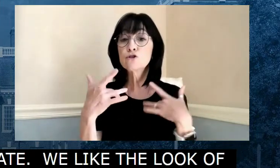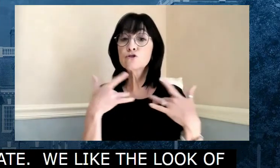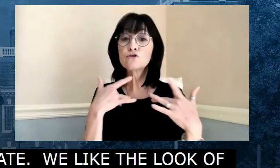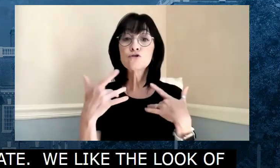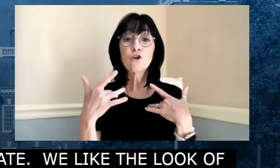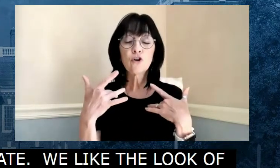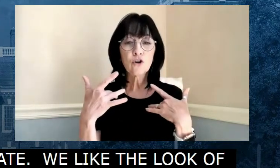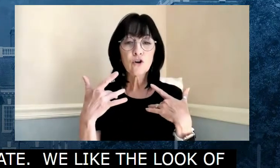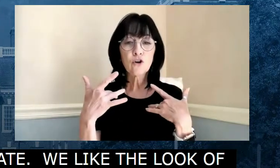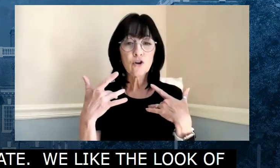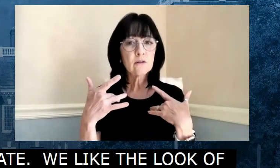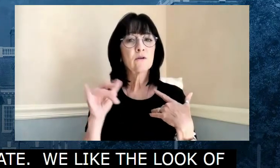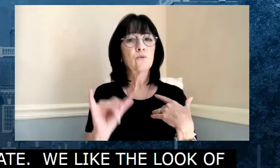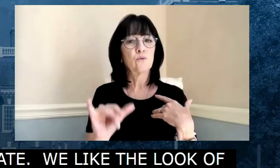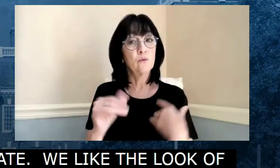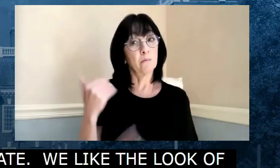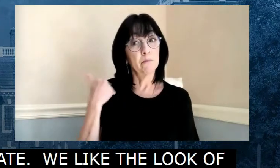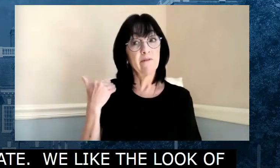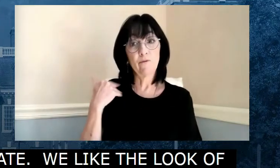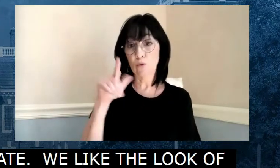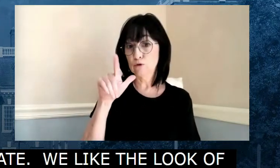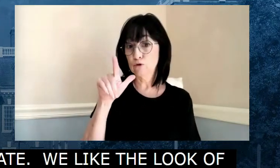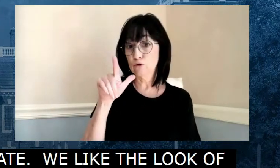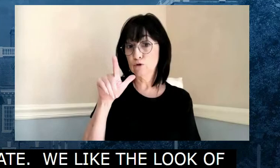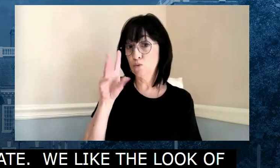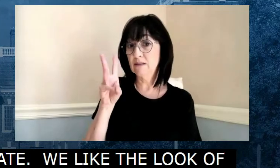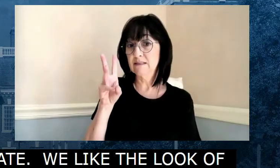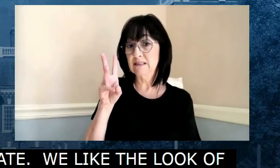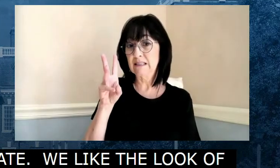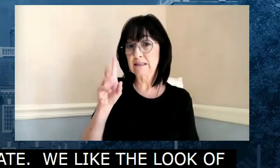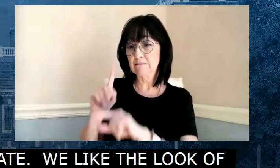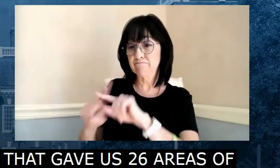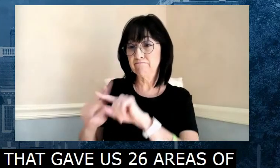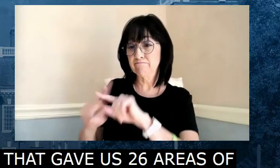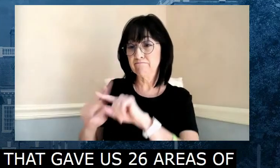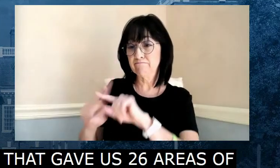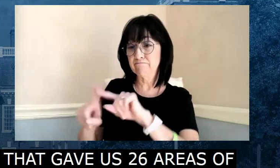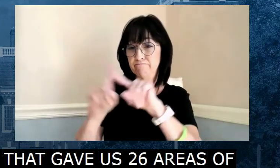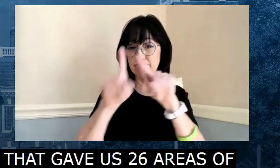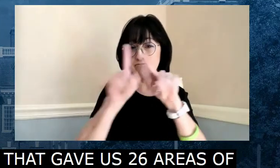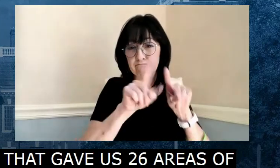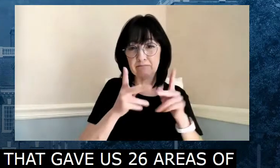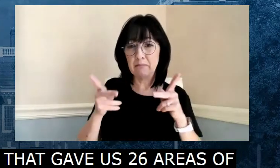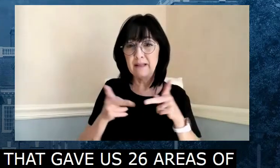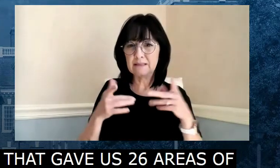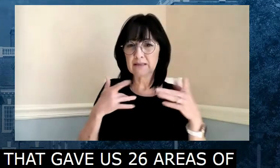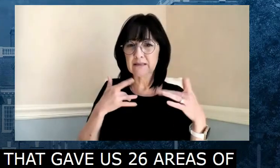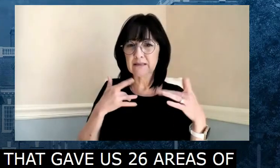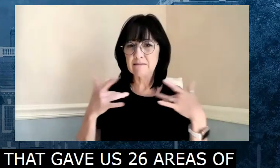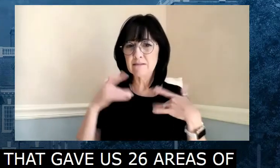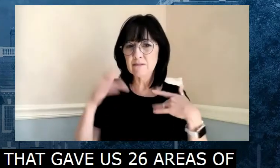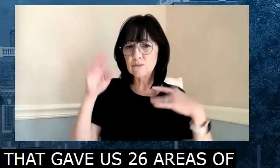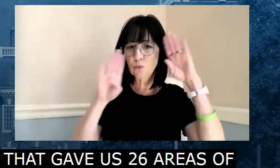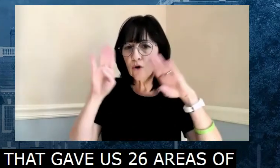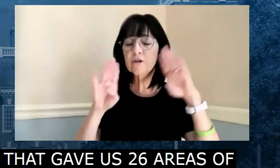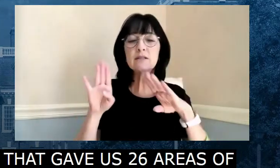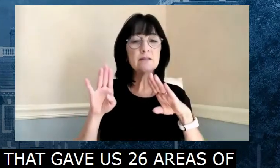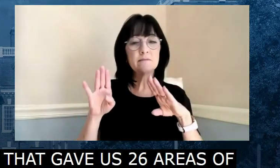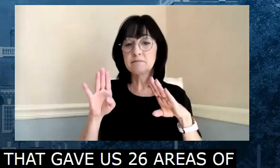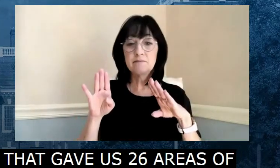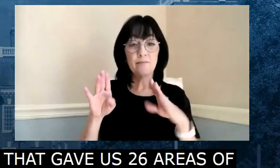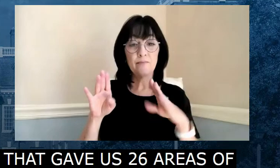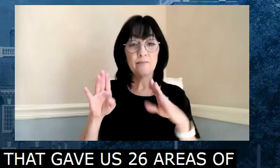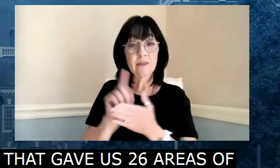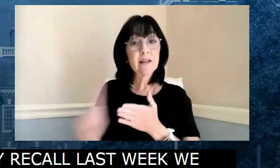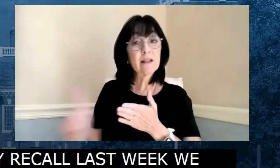us 26 areas of concern about a month ago. You may recall last week, we only had one, which